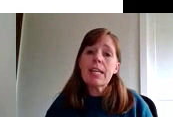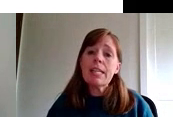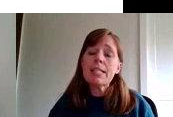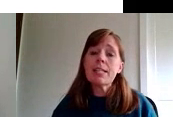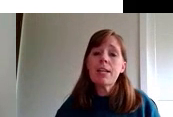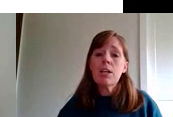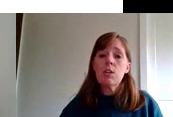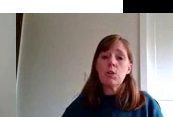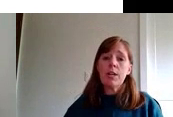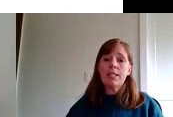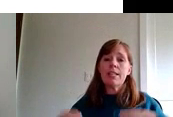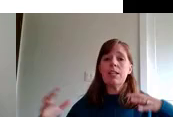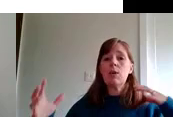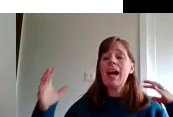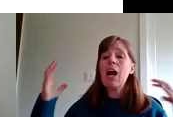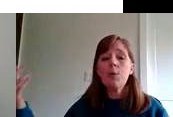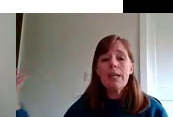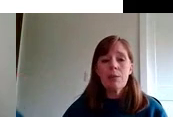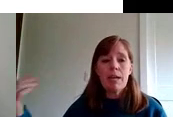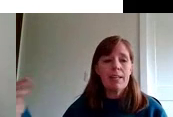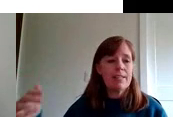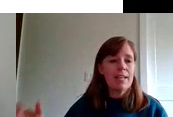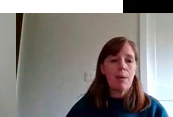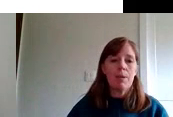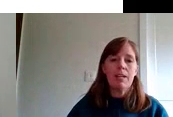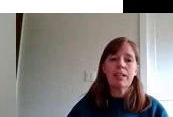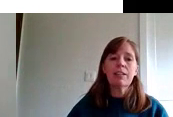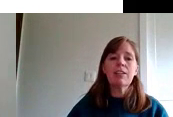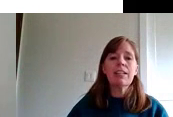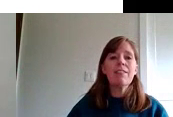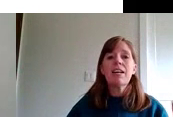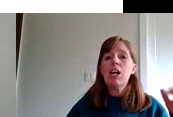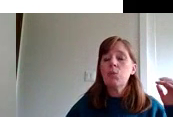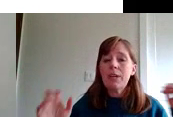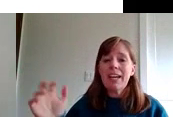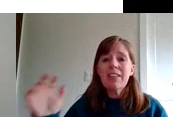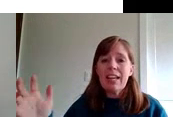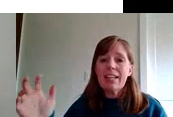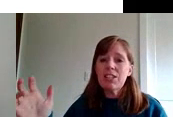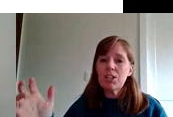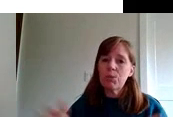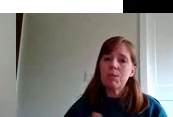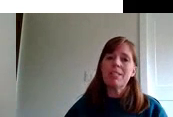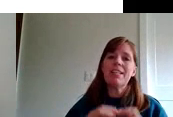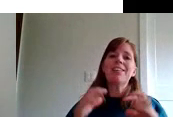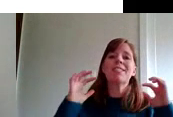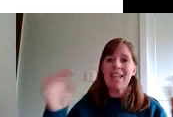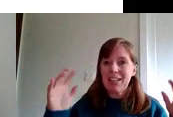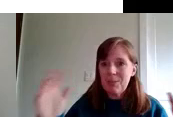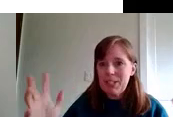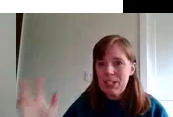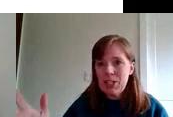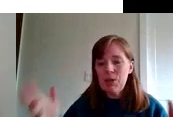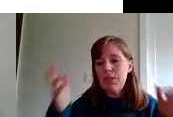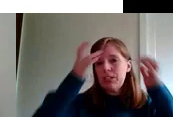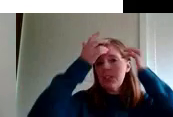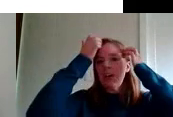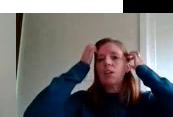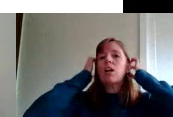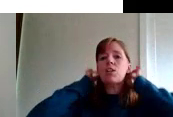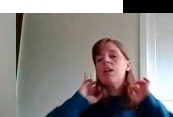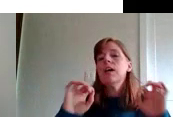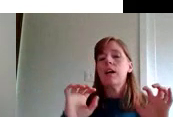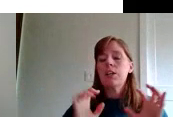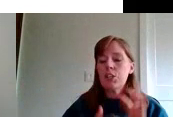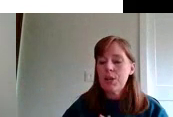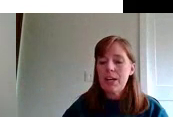with our kids with higher needs, trying to, how are we going to make this happen? And clearly, if we had the answer, we'd be telling you exactly what to do. And these